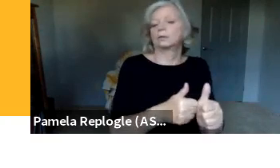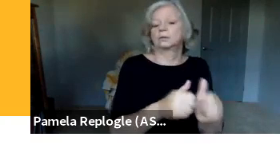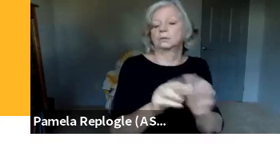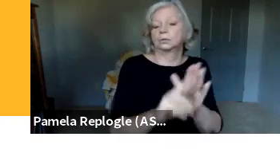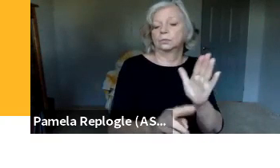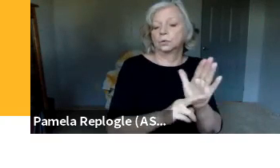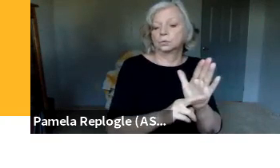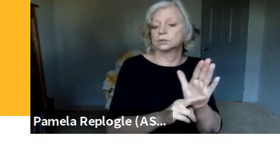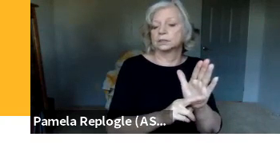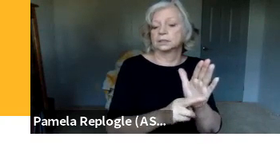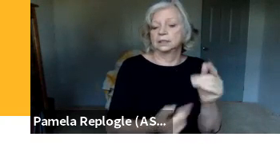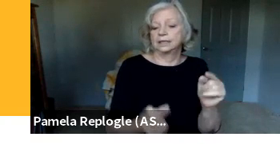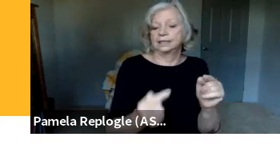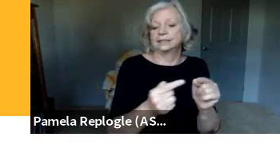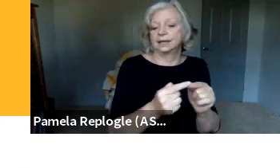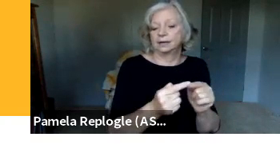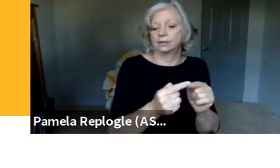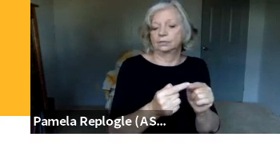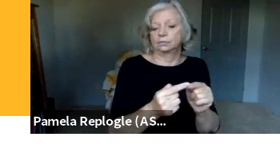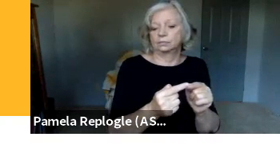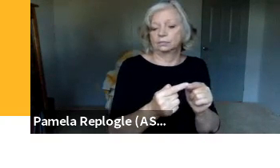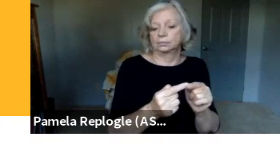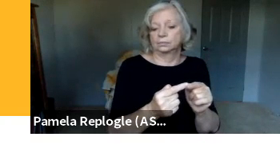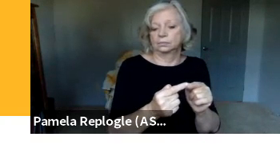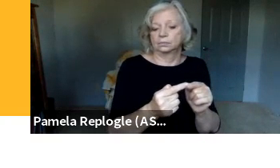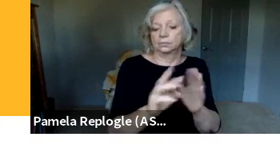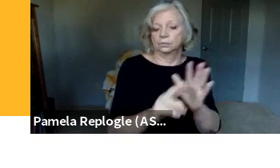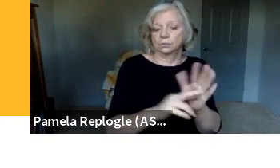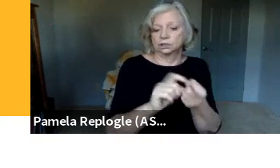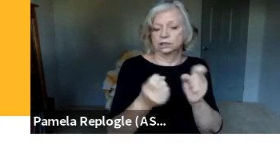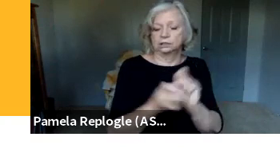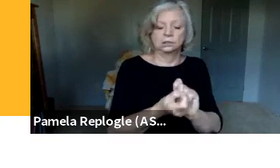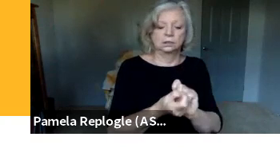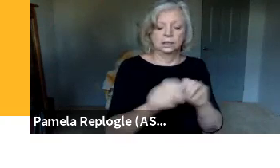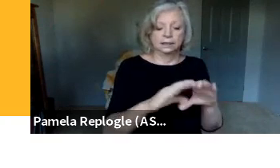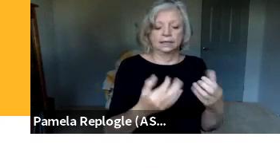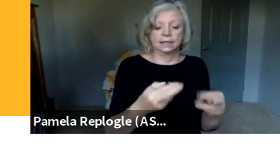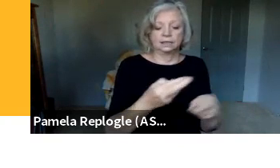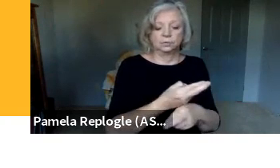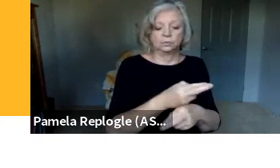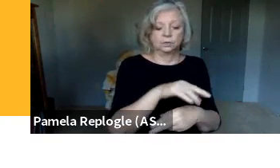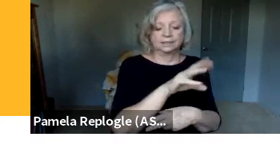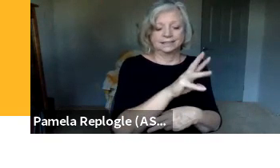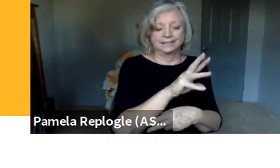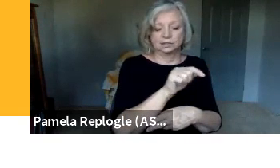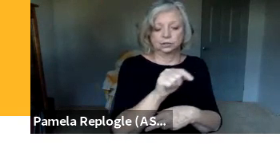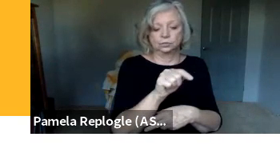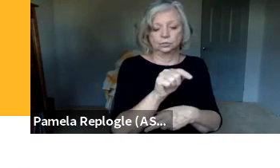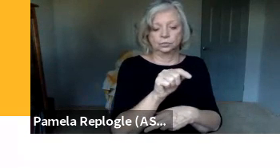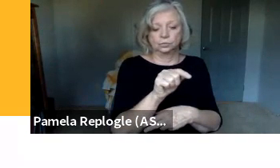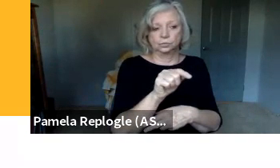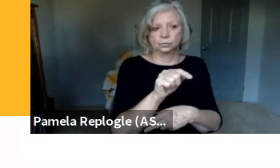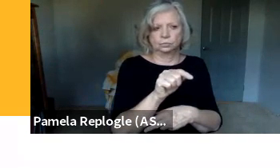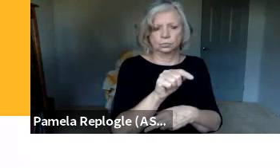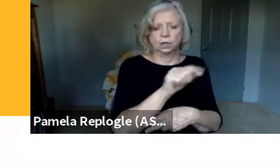is updated. Currently, right now, the classroom requirement is still 3 to 6 feet for